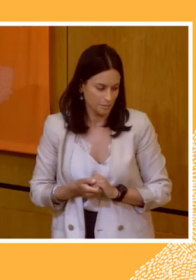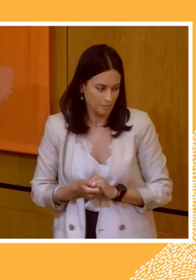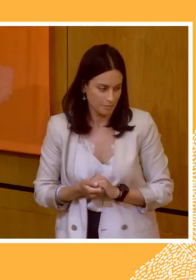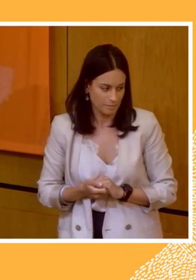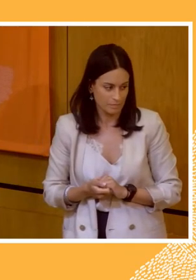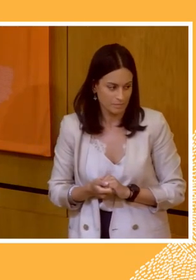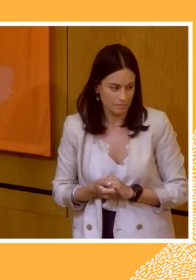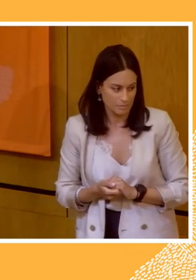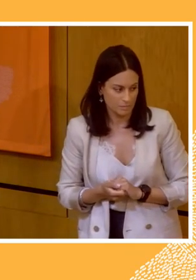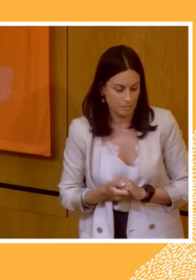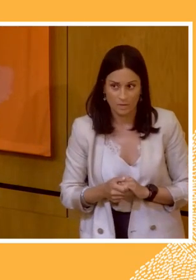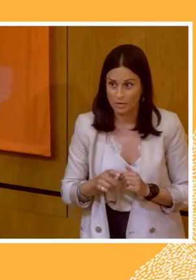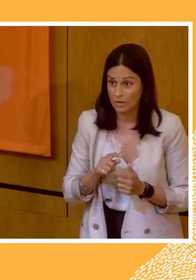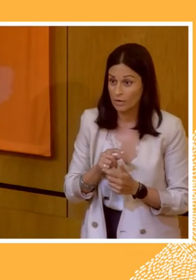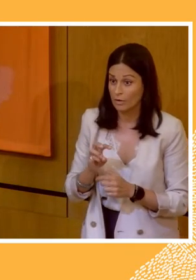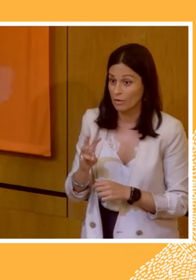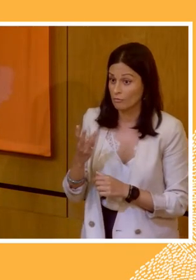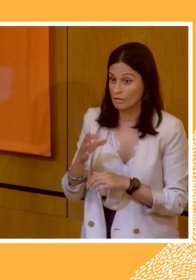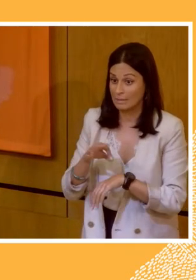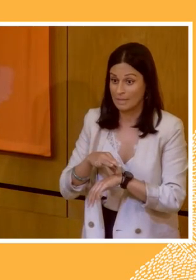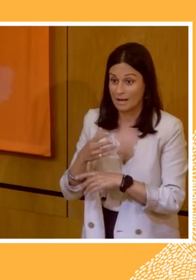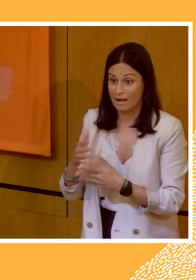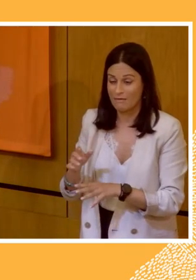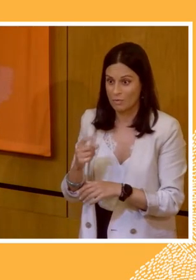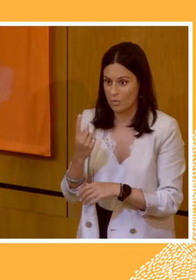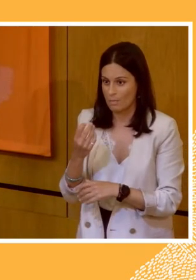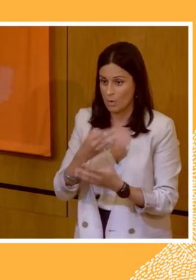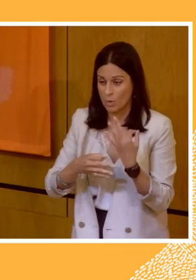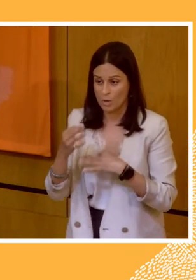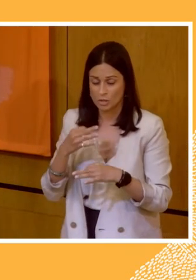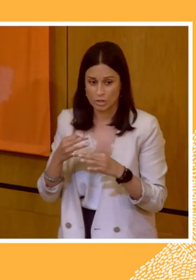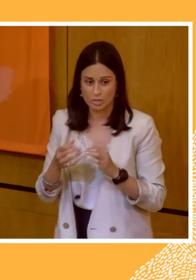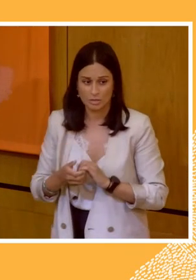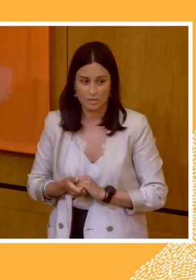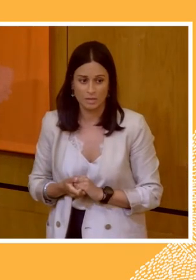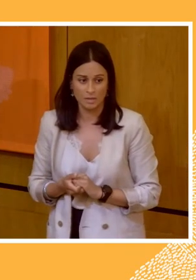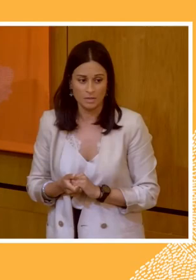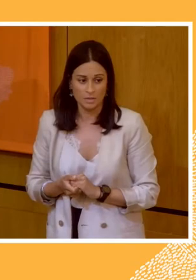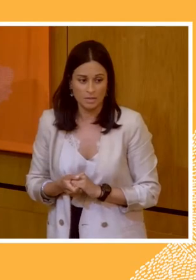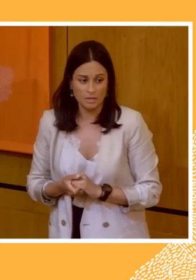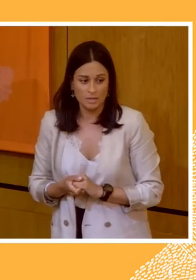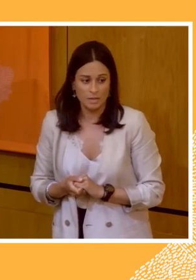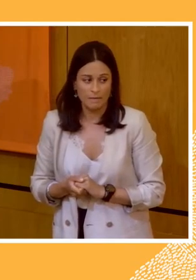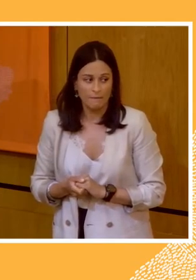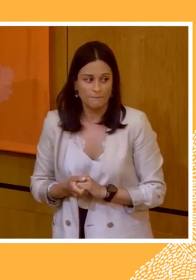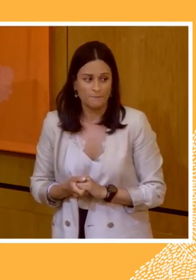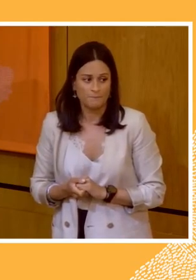We have 3 minutes left, so one more question right here in the front.